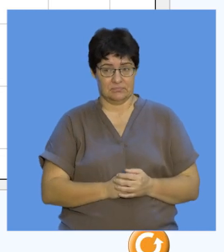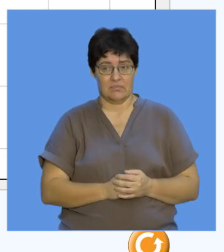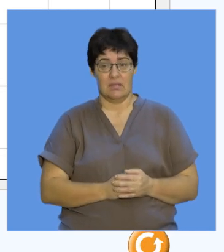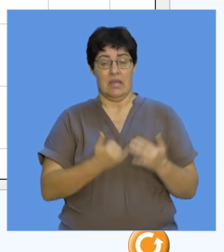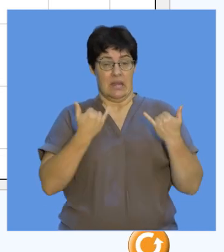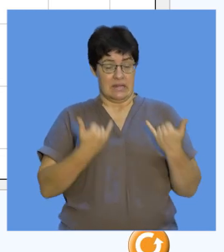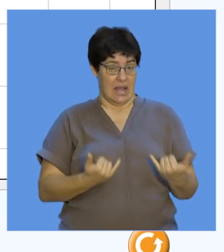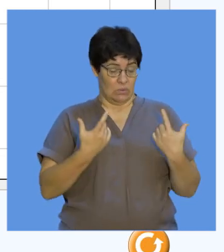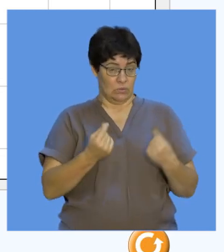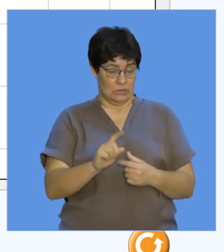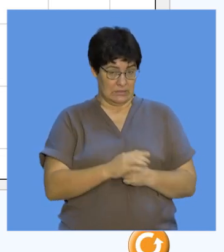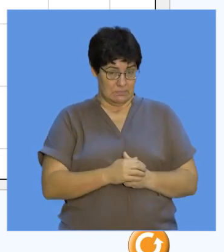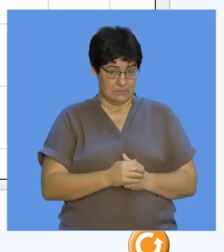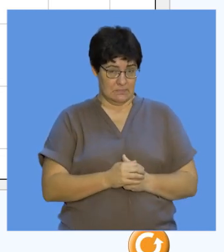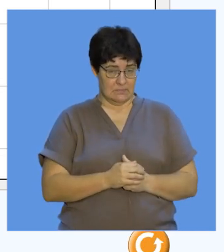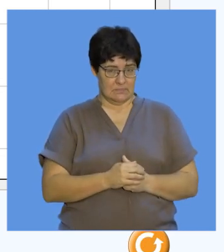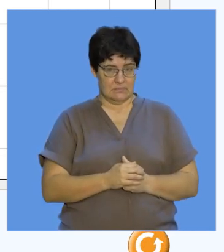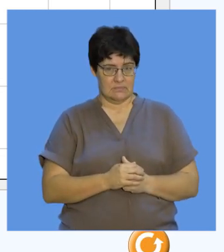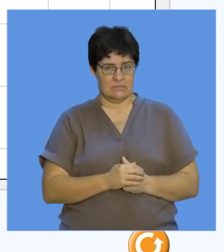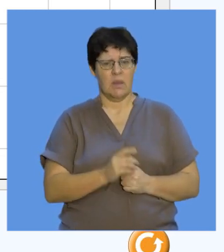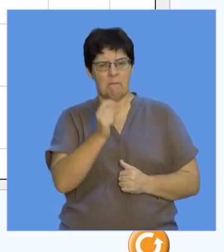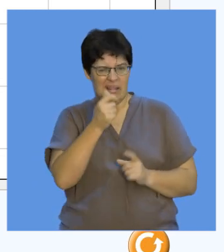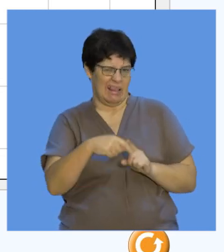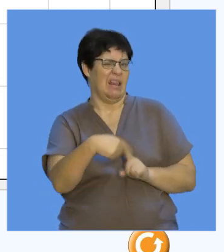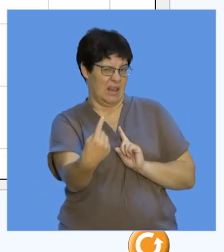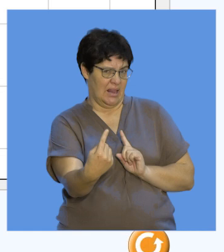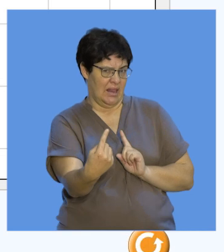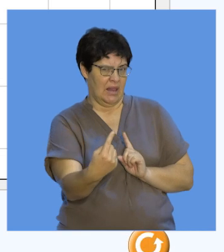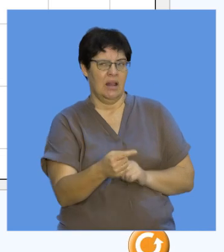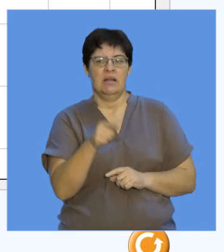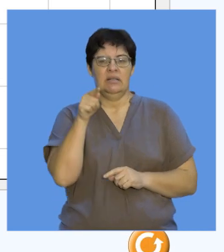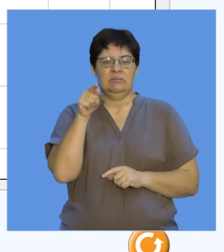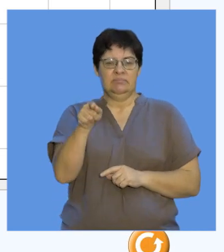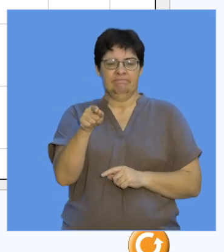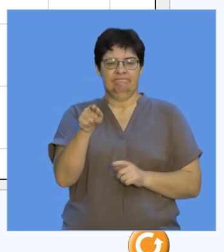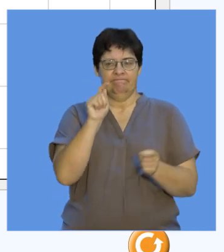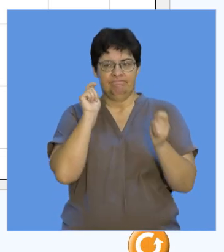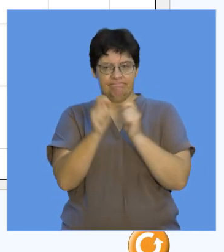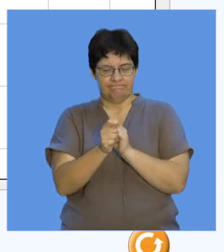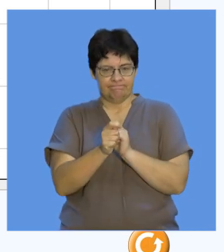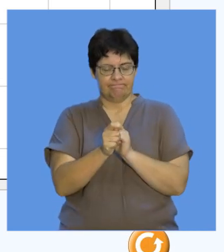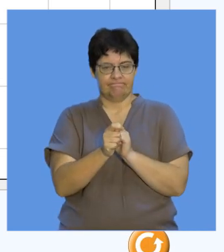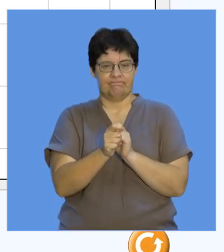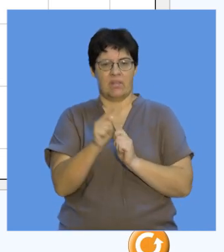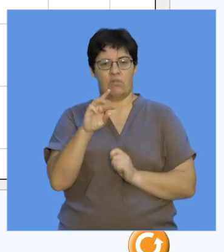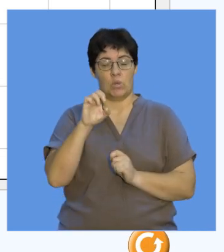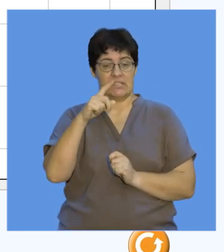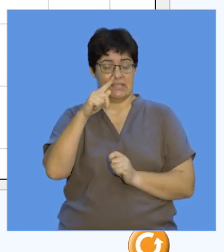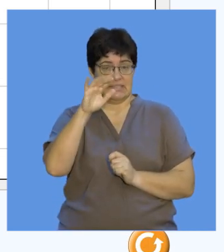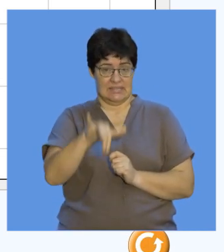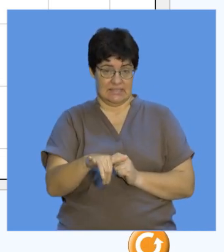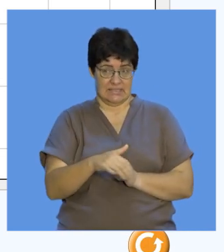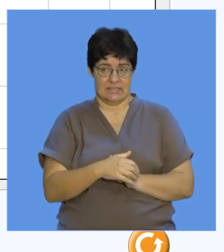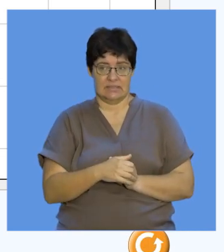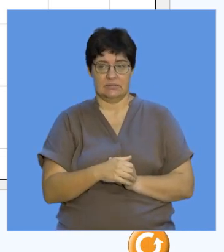do, okay, now we're going to do one slightly different. So I'm going to change this velocity. I really am. It will let me